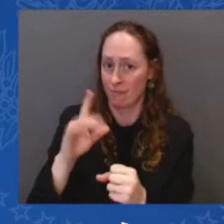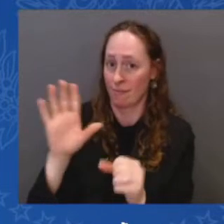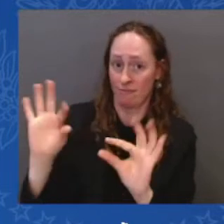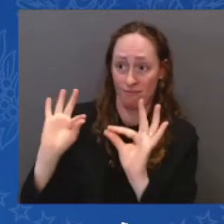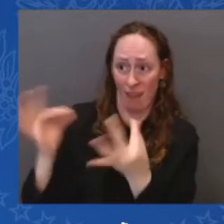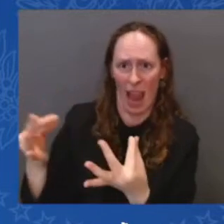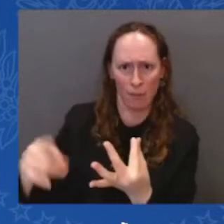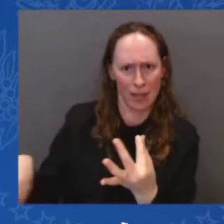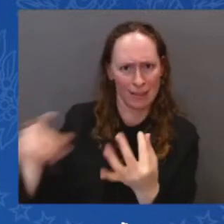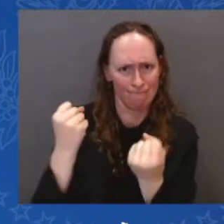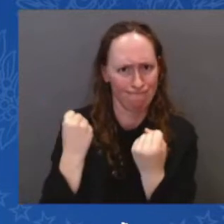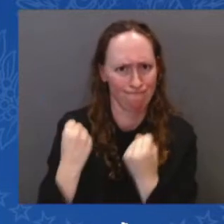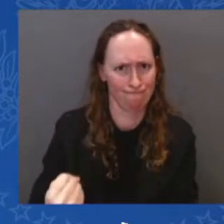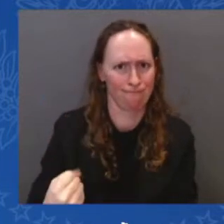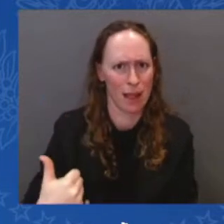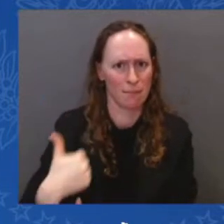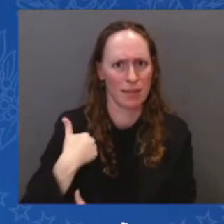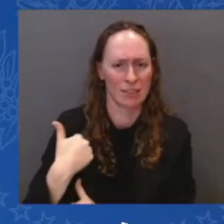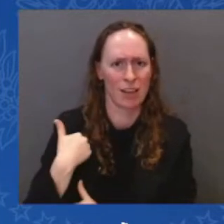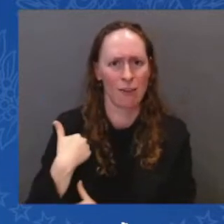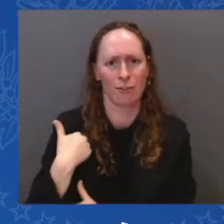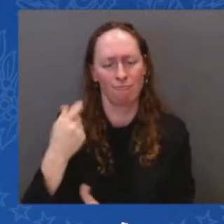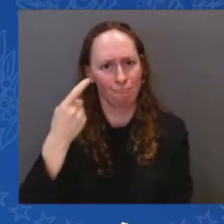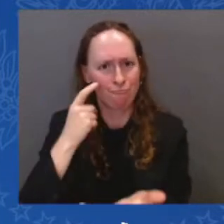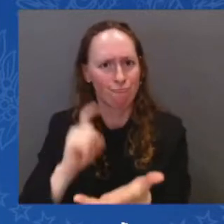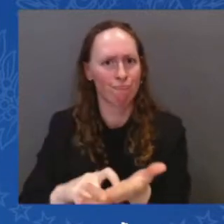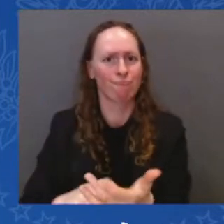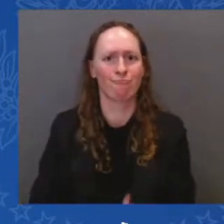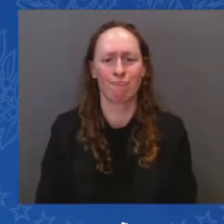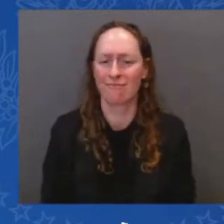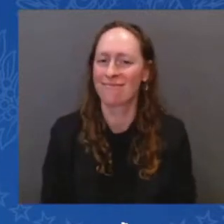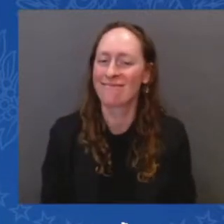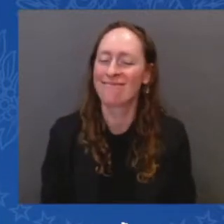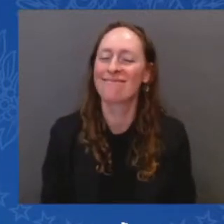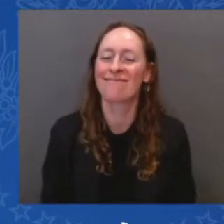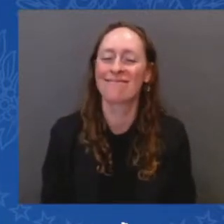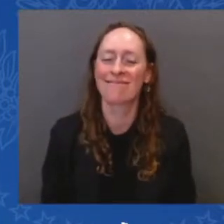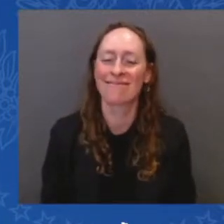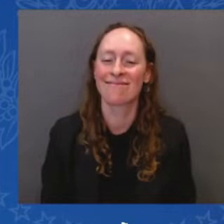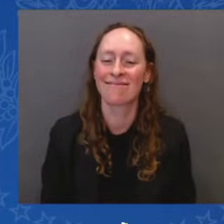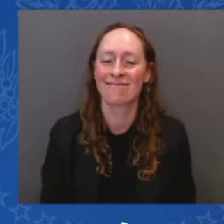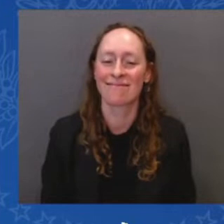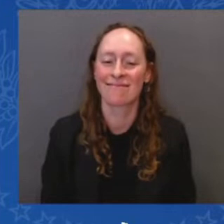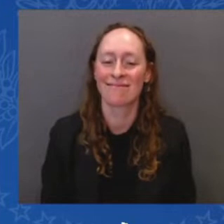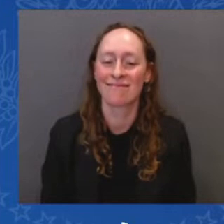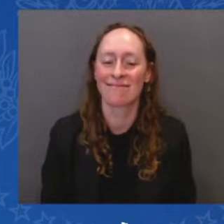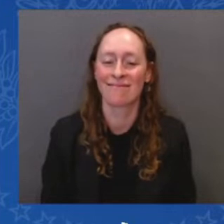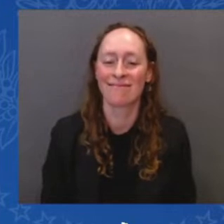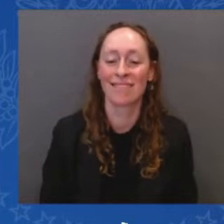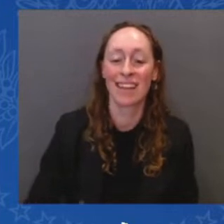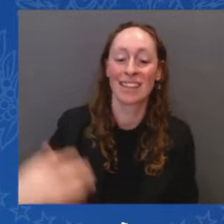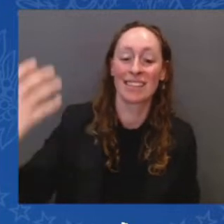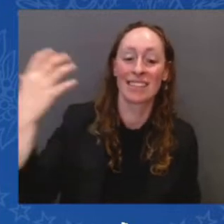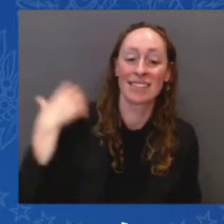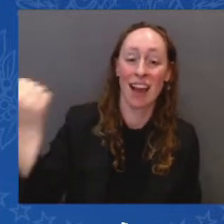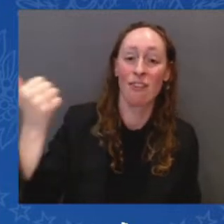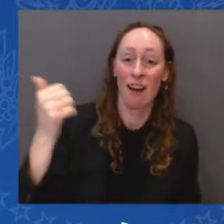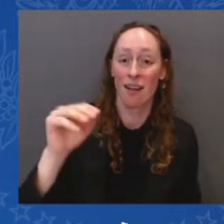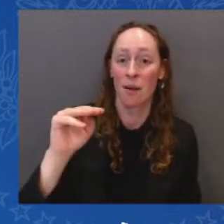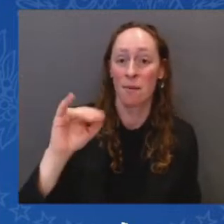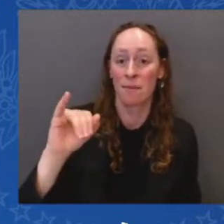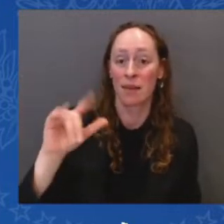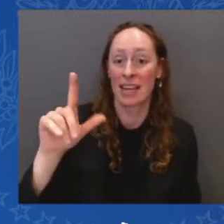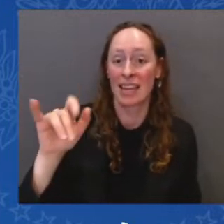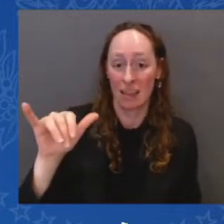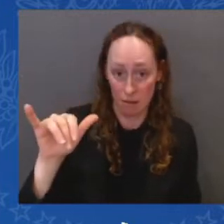Now, General Milley is a scholar and a warrior. We respect him for his